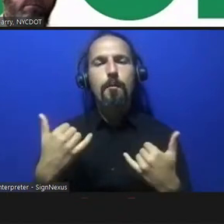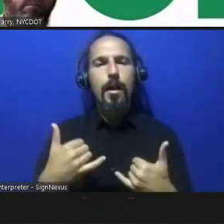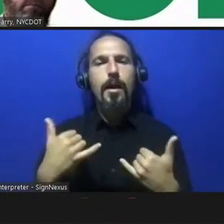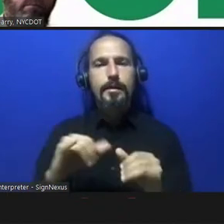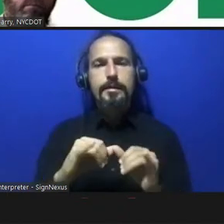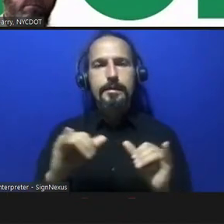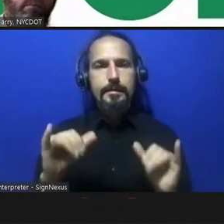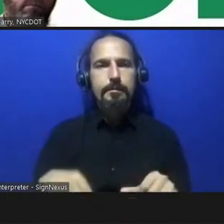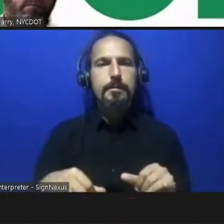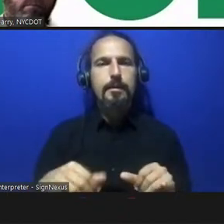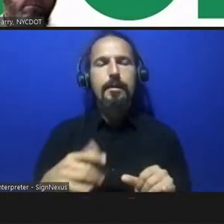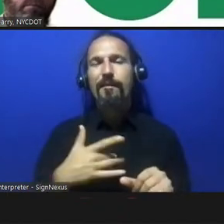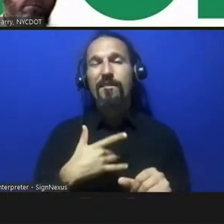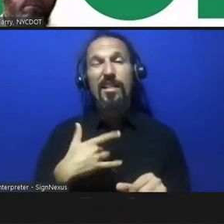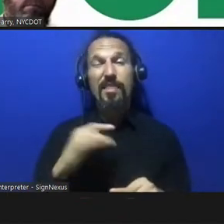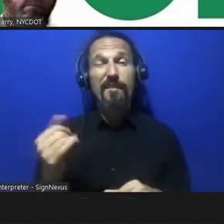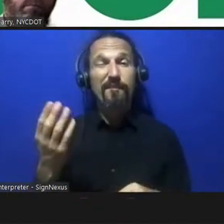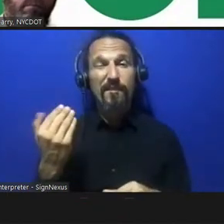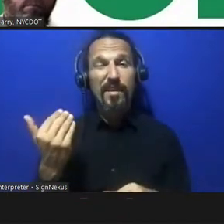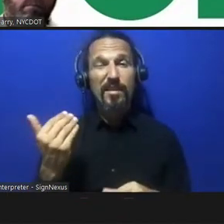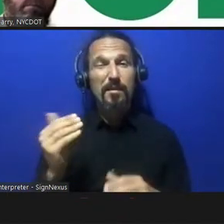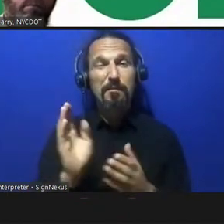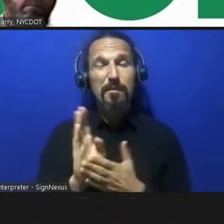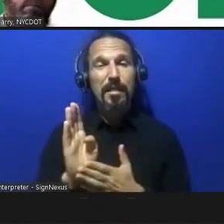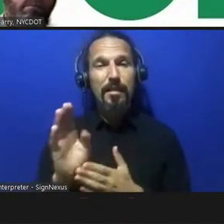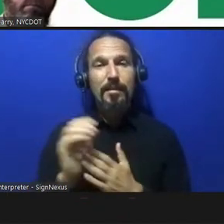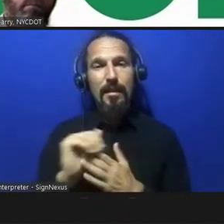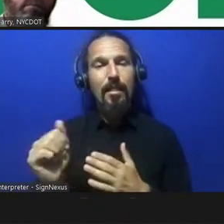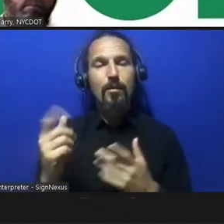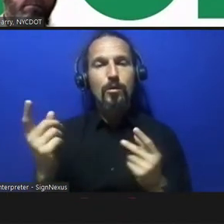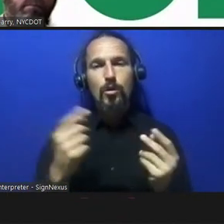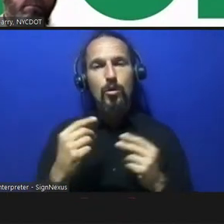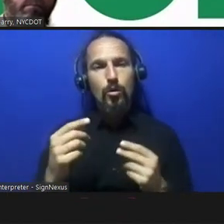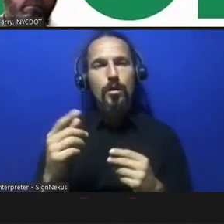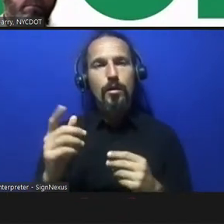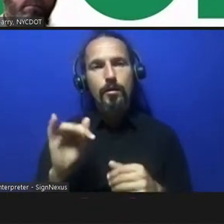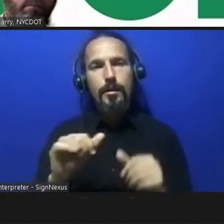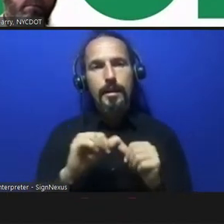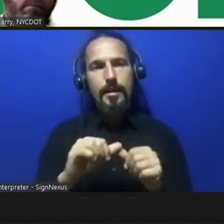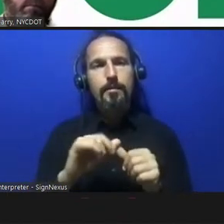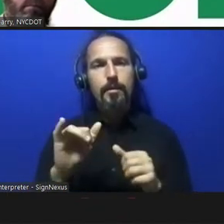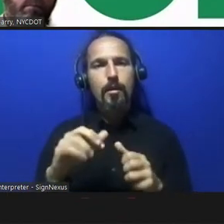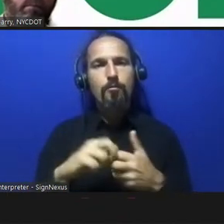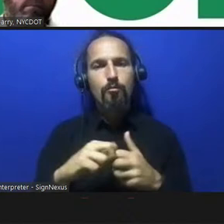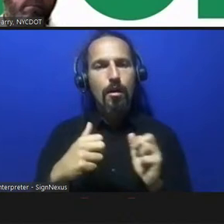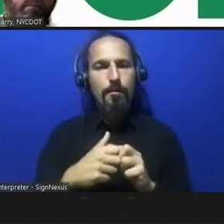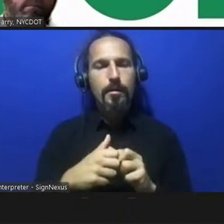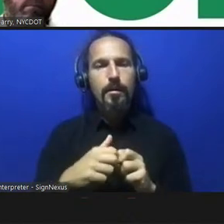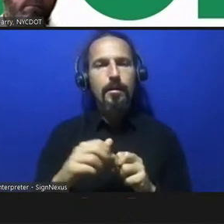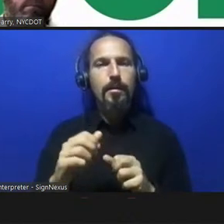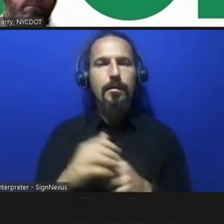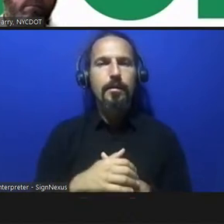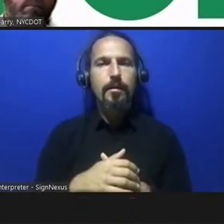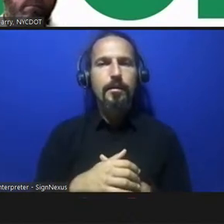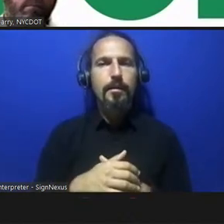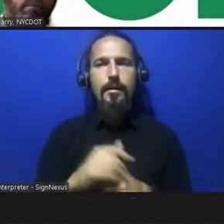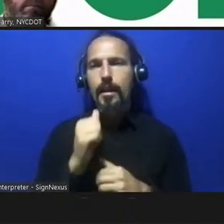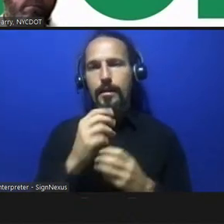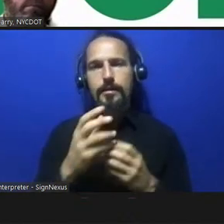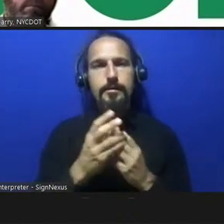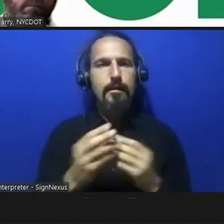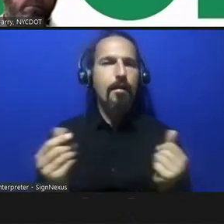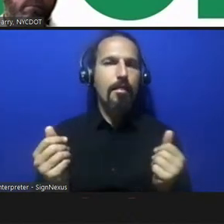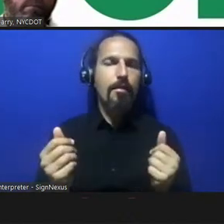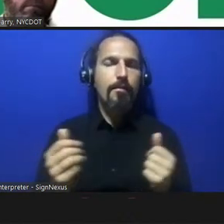think the 15 billion dollars is going to do it what it's going to do is just it's gonna keep the problems it's just like patching the problems up